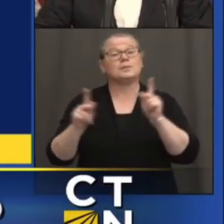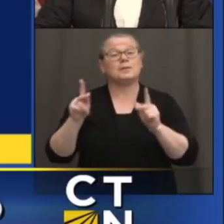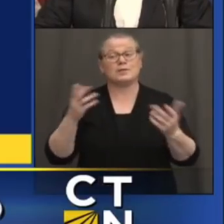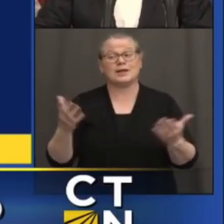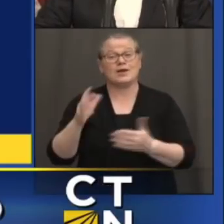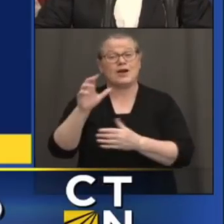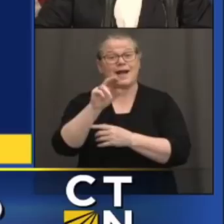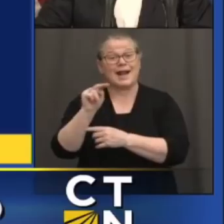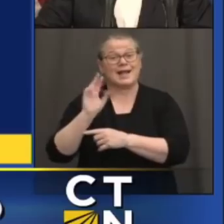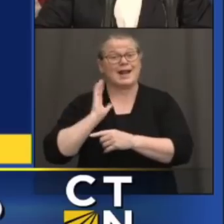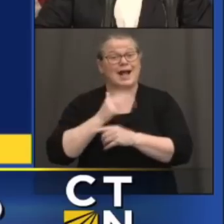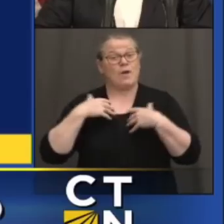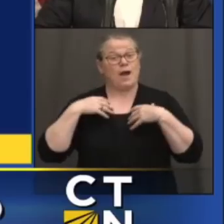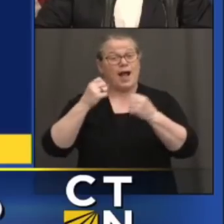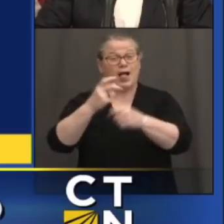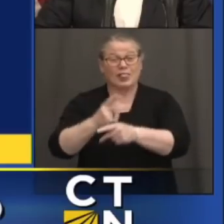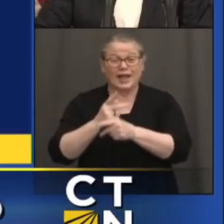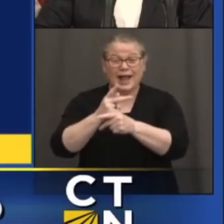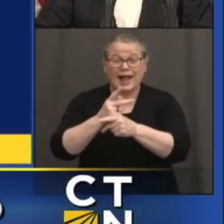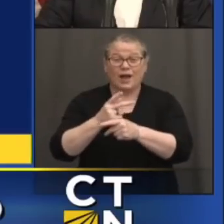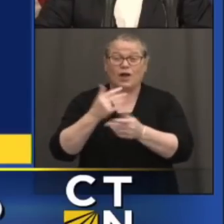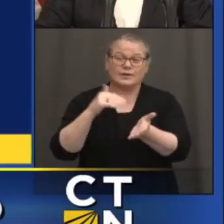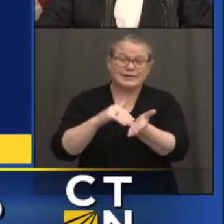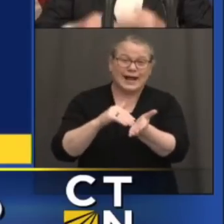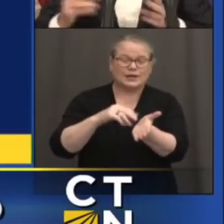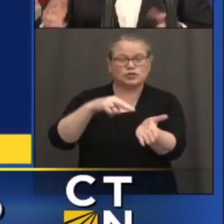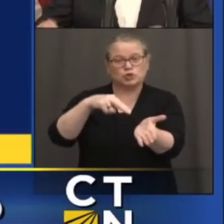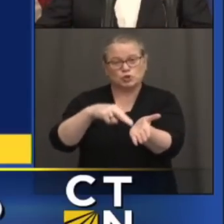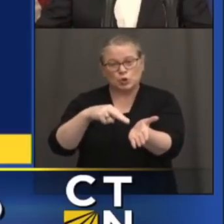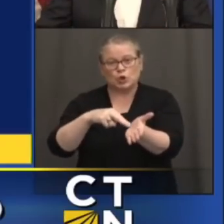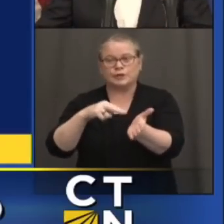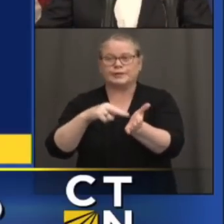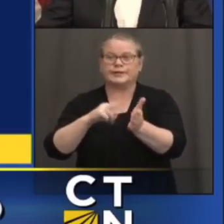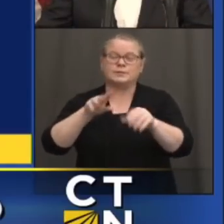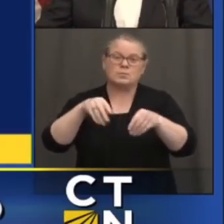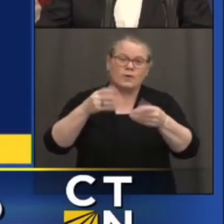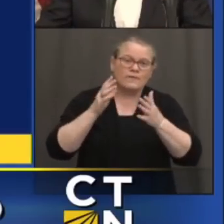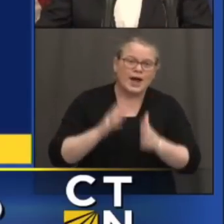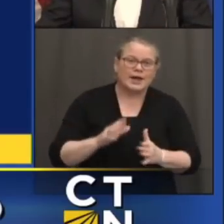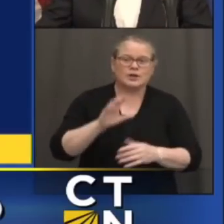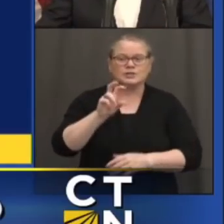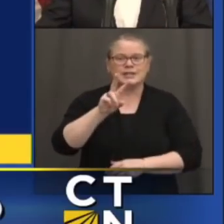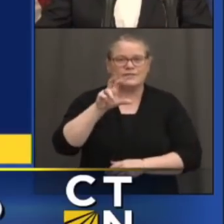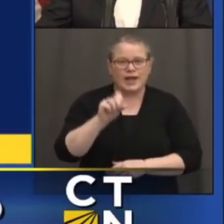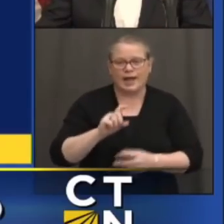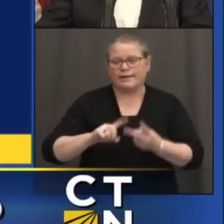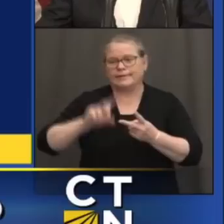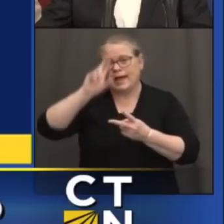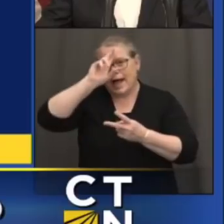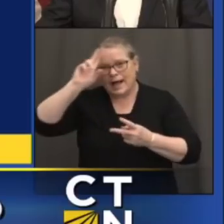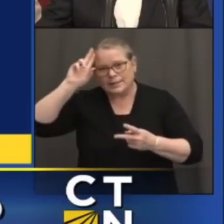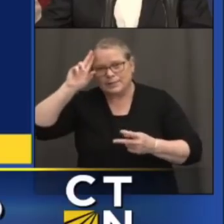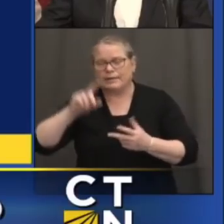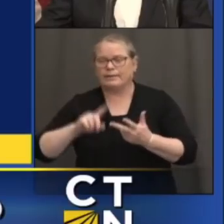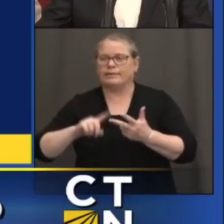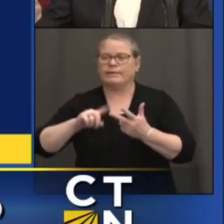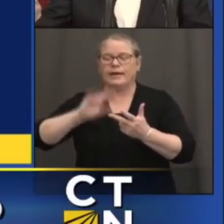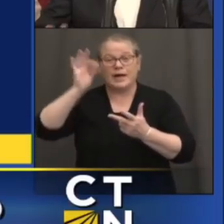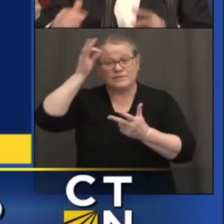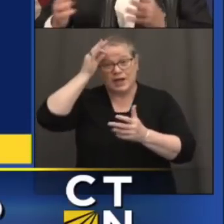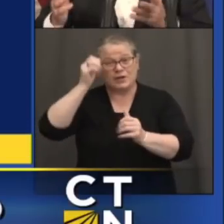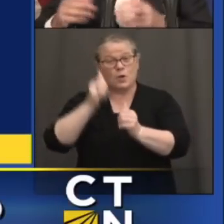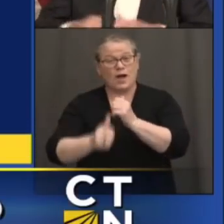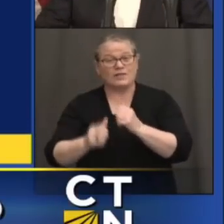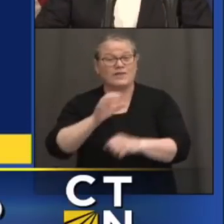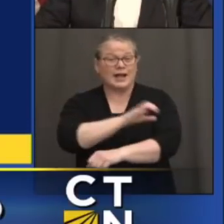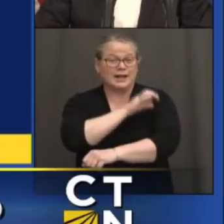our healthcare providers, our federally qualified health centers, CVS's, the hospitals, the mass vaccination centers, in